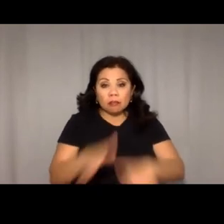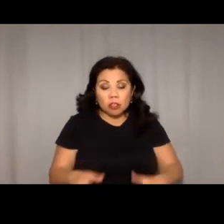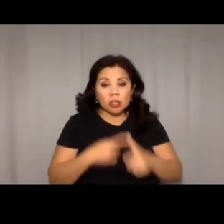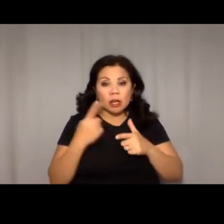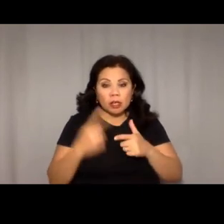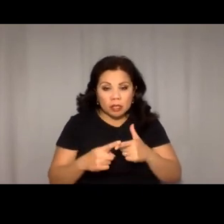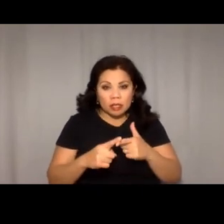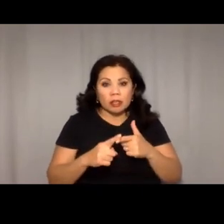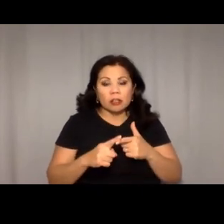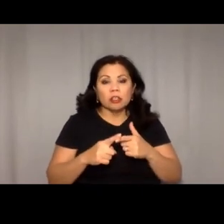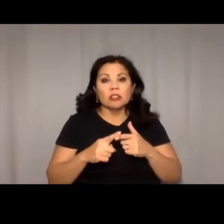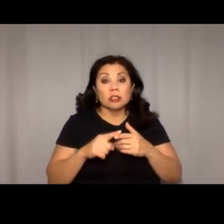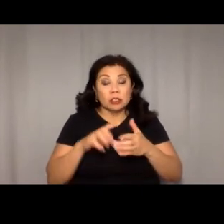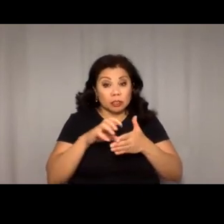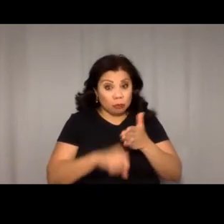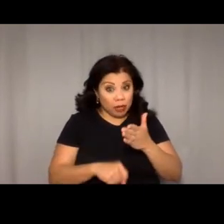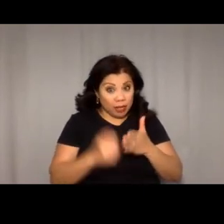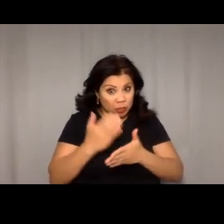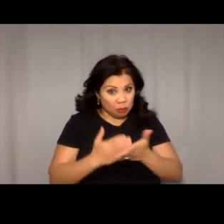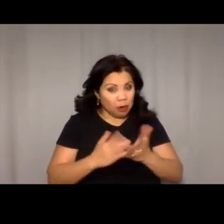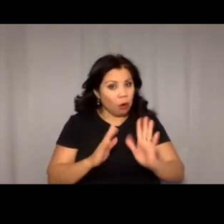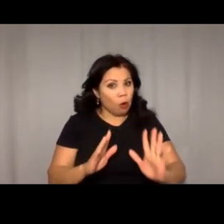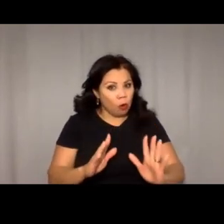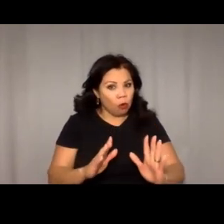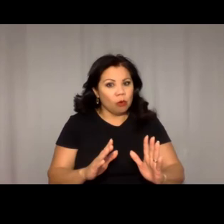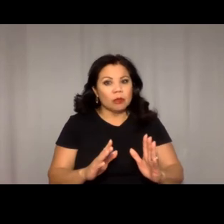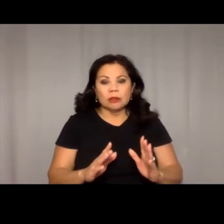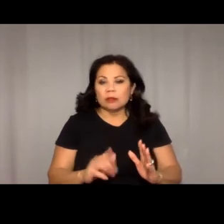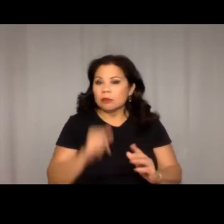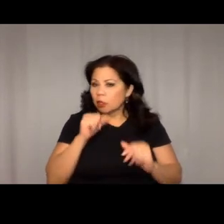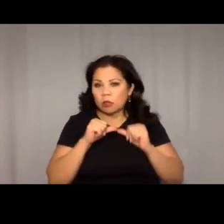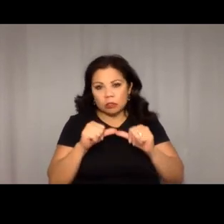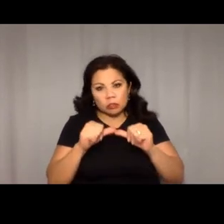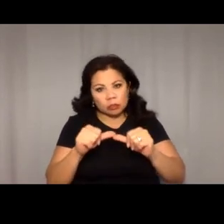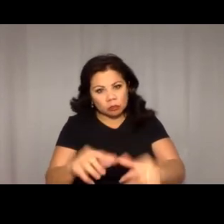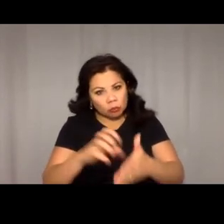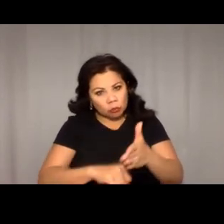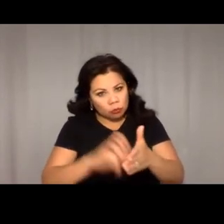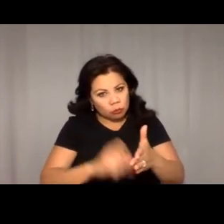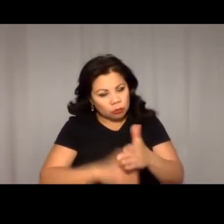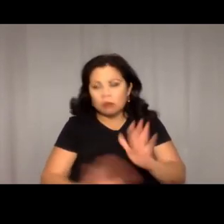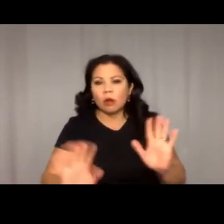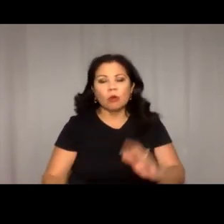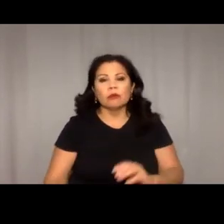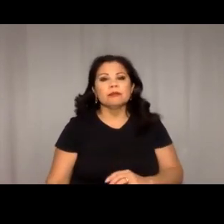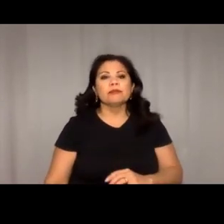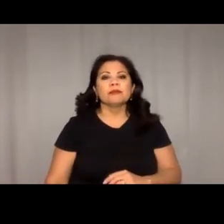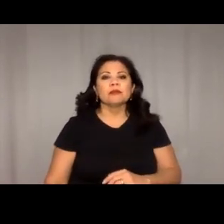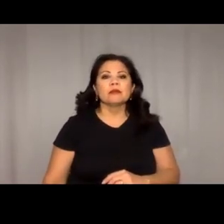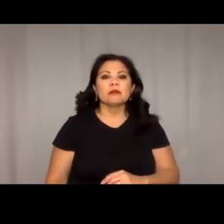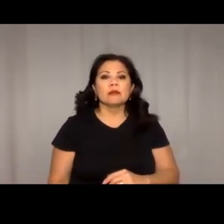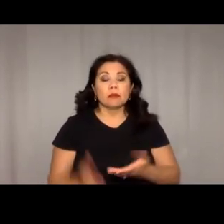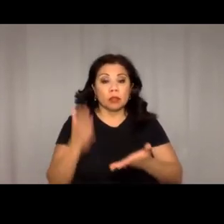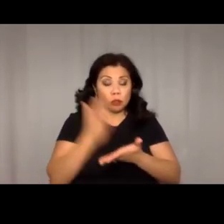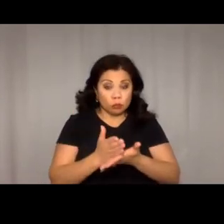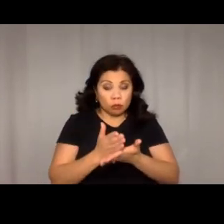to the subtraction. And then you'll be able to, you don't keep going and going and going, all right? You're going to stop